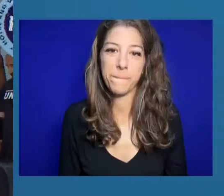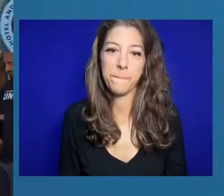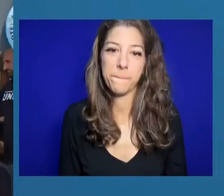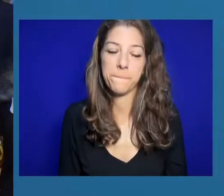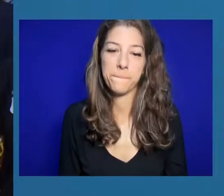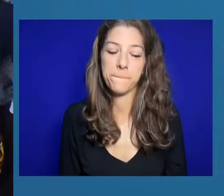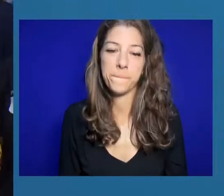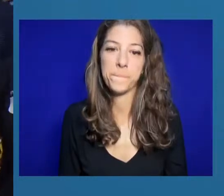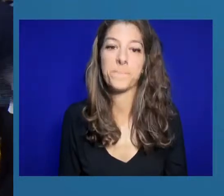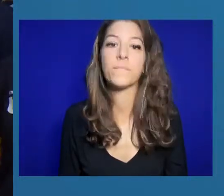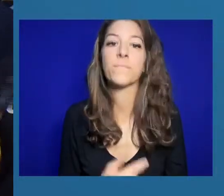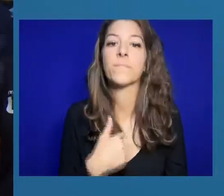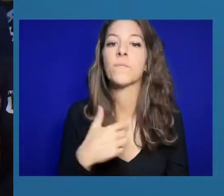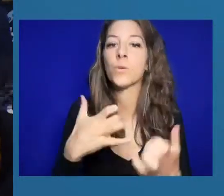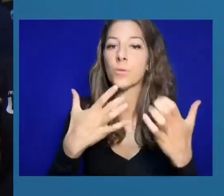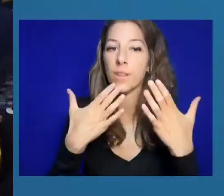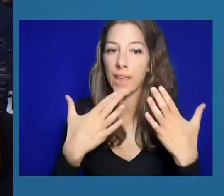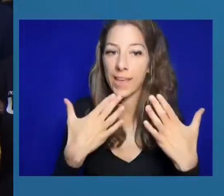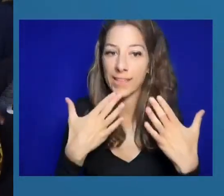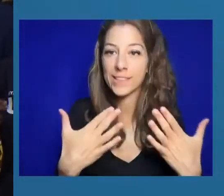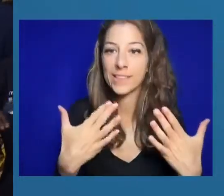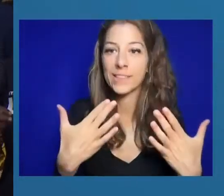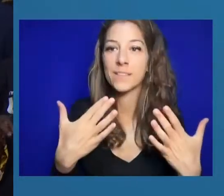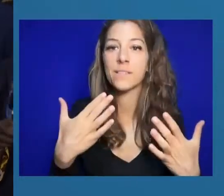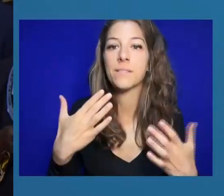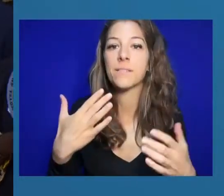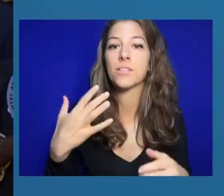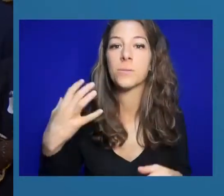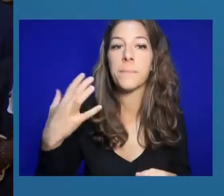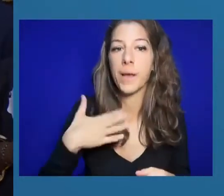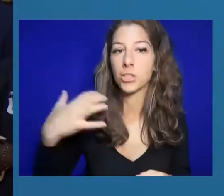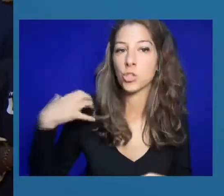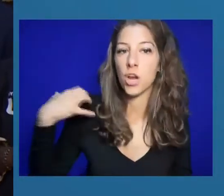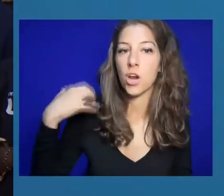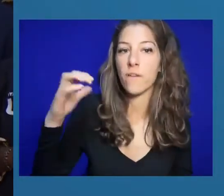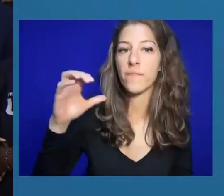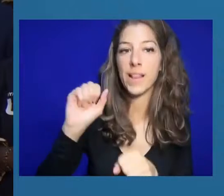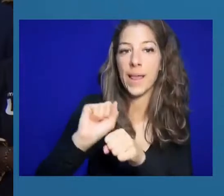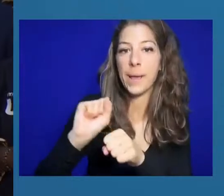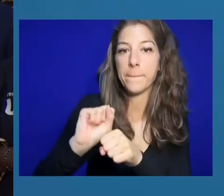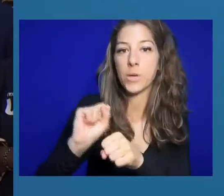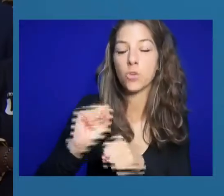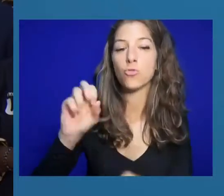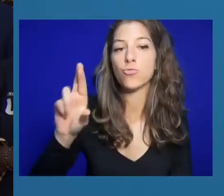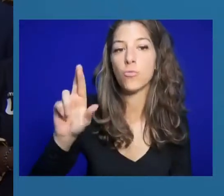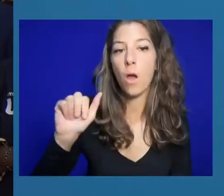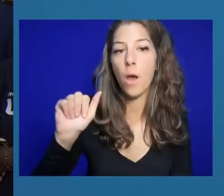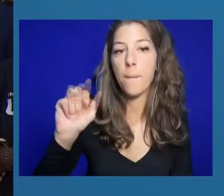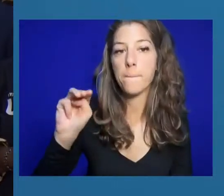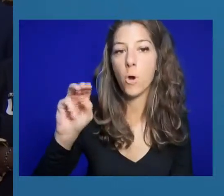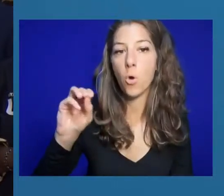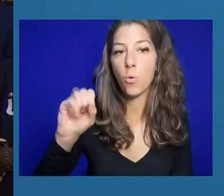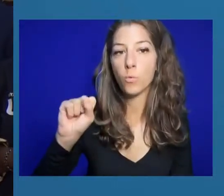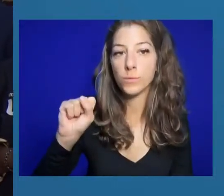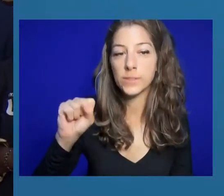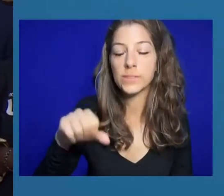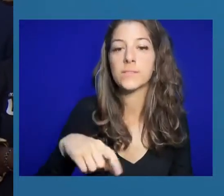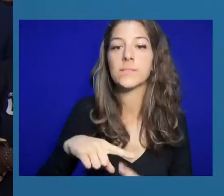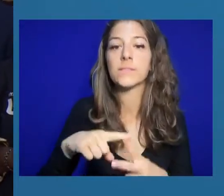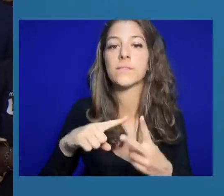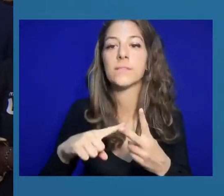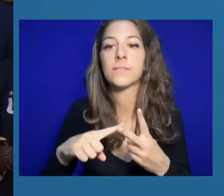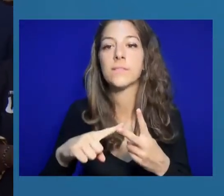I want to thank my chair of labor, Jessica Ramos. I want to shout out to